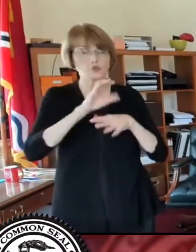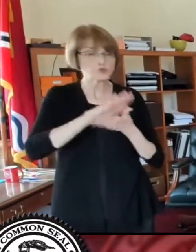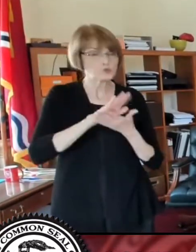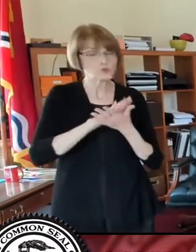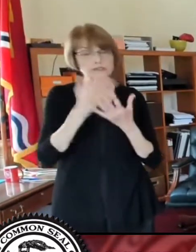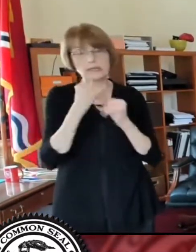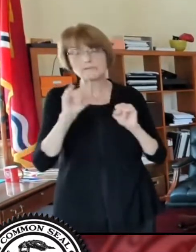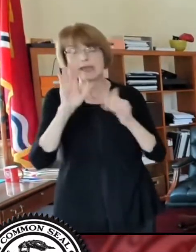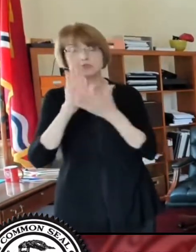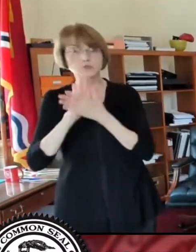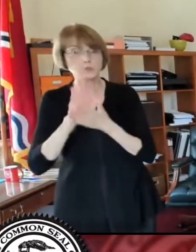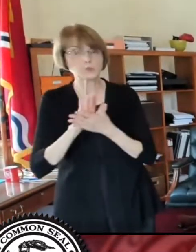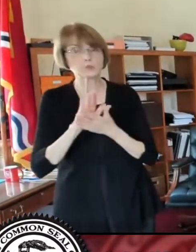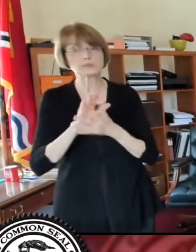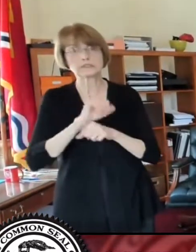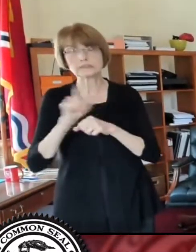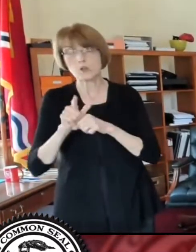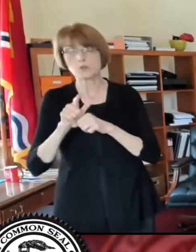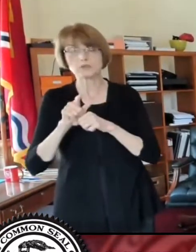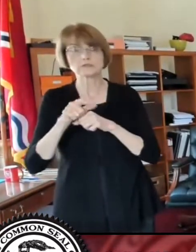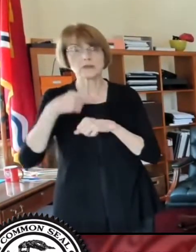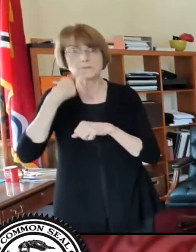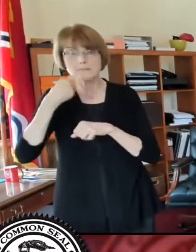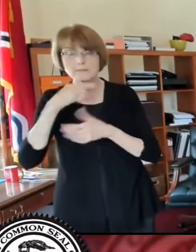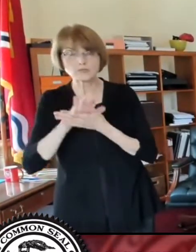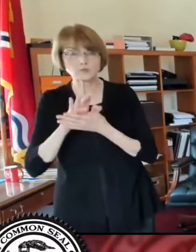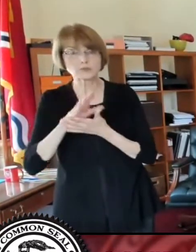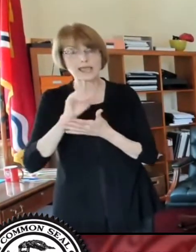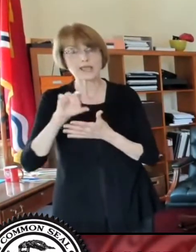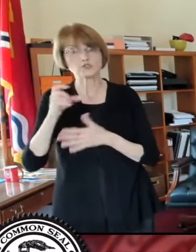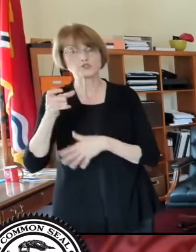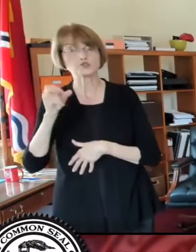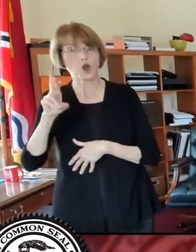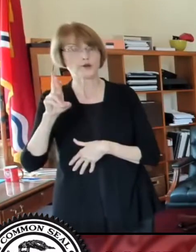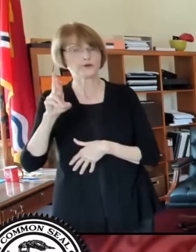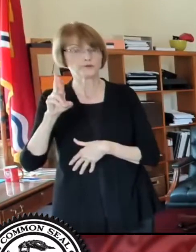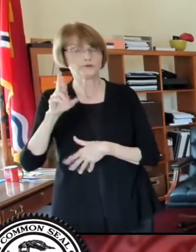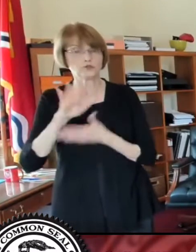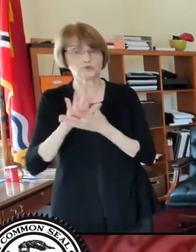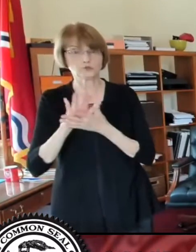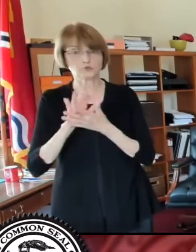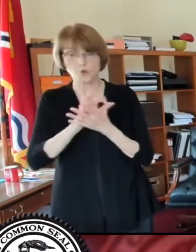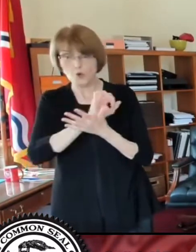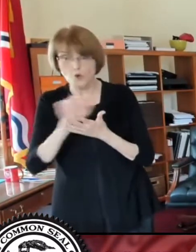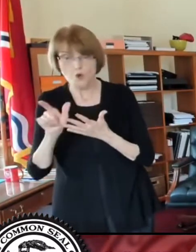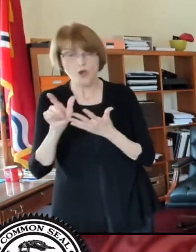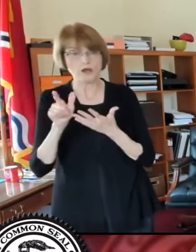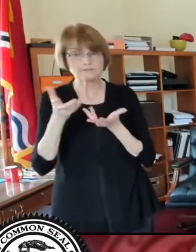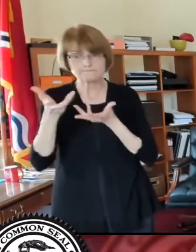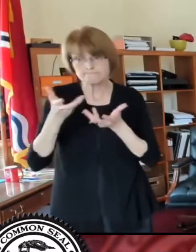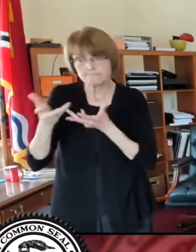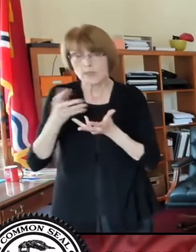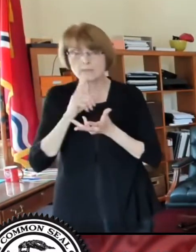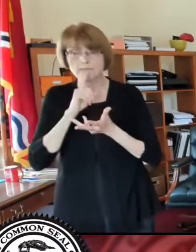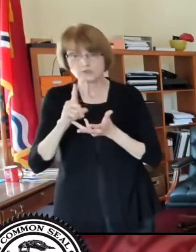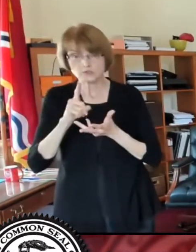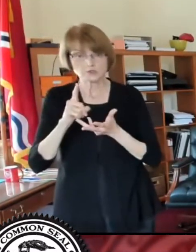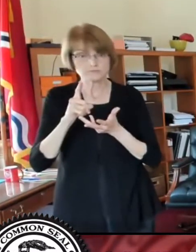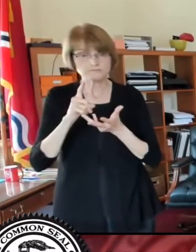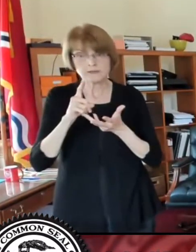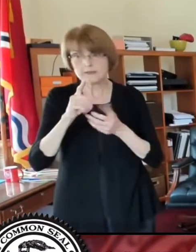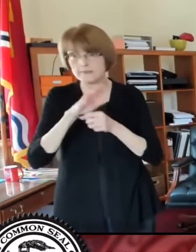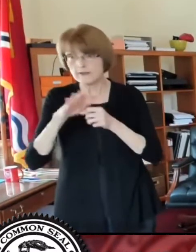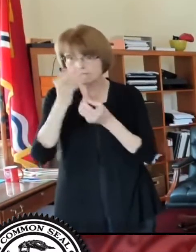independent schools, St. Louis Public Schools, and charter schools to try to make sure everybody has the information that they